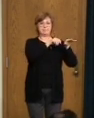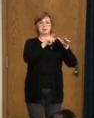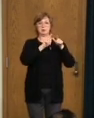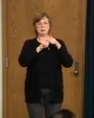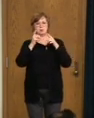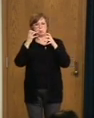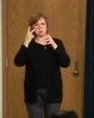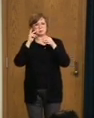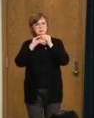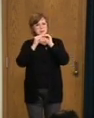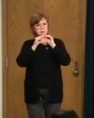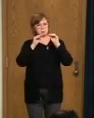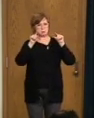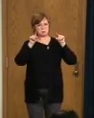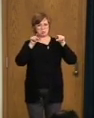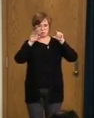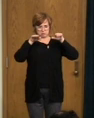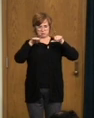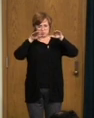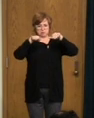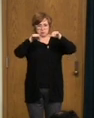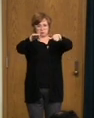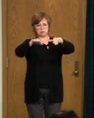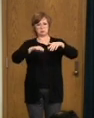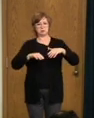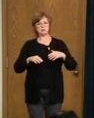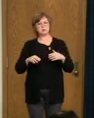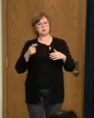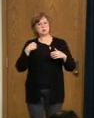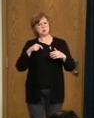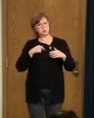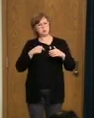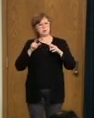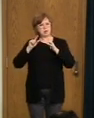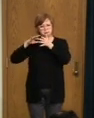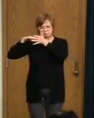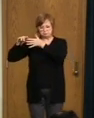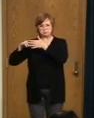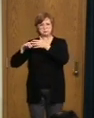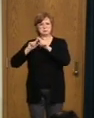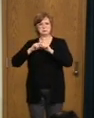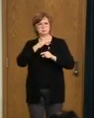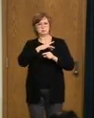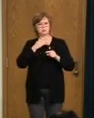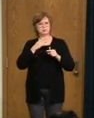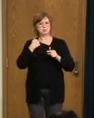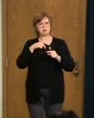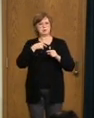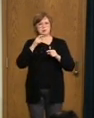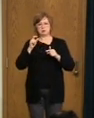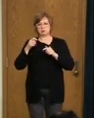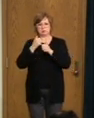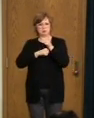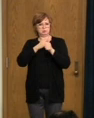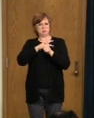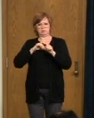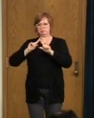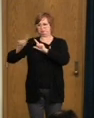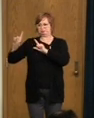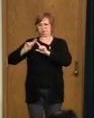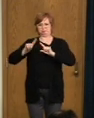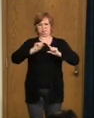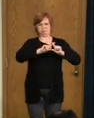closely what other provinces are doing, each of us has to act on where they are seeing transmission. We really can't just